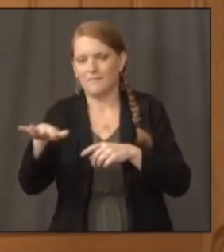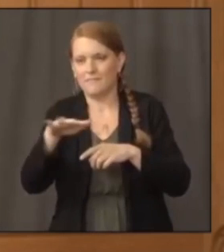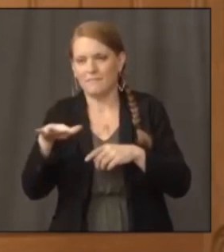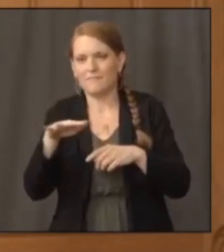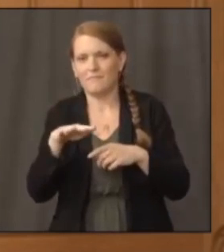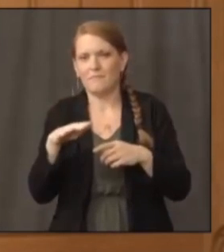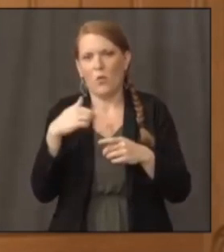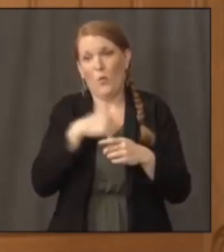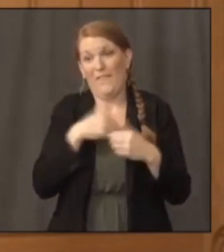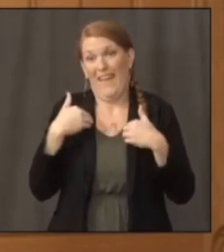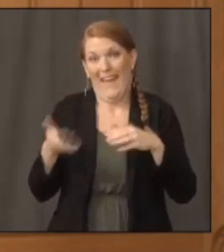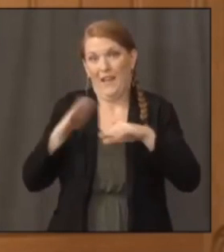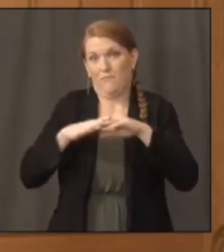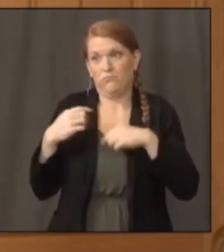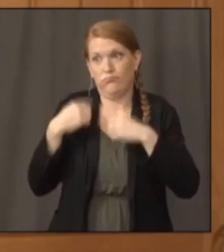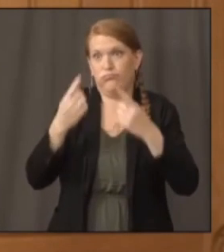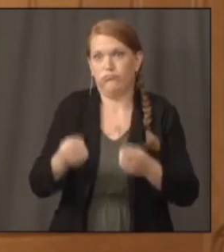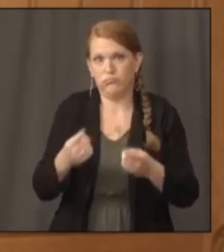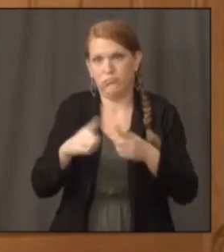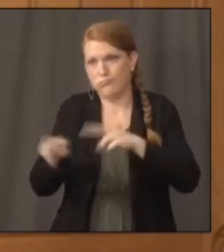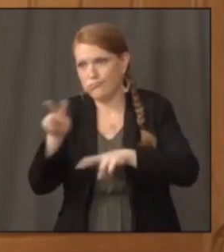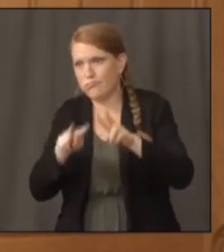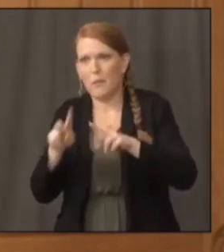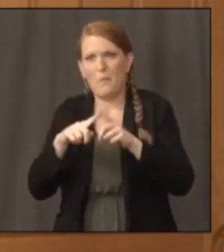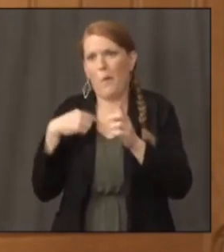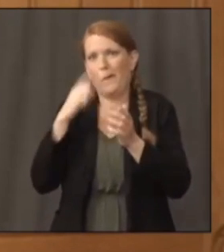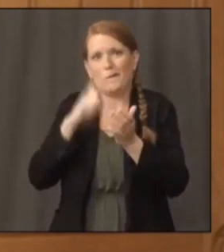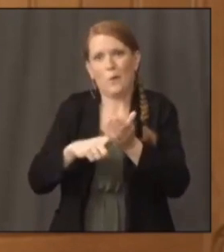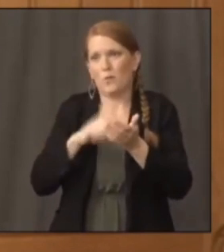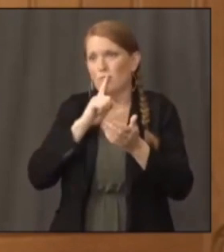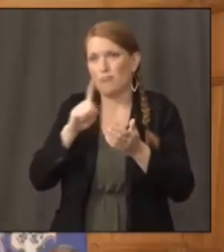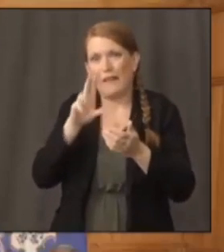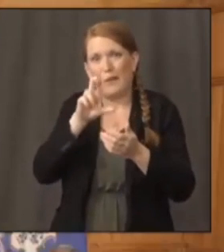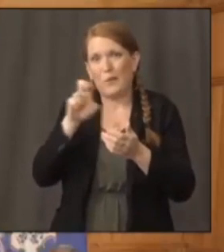thing, staying safe for the most part, and that's why we're getting the results that we are.